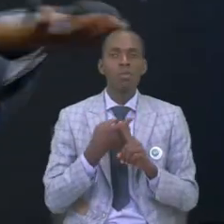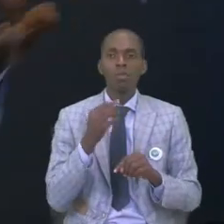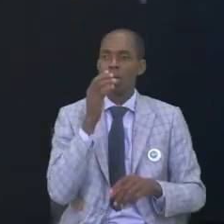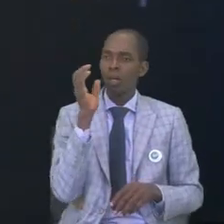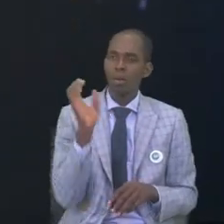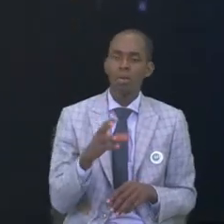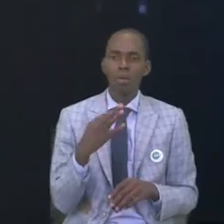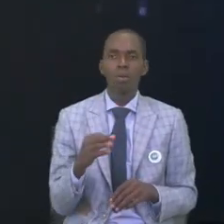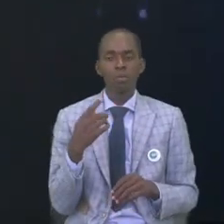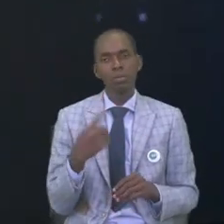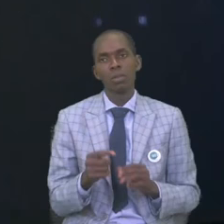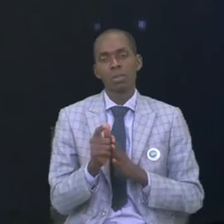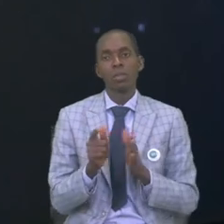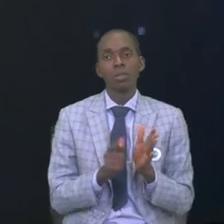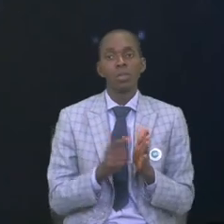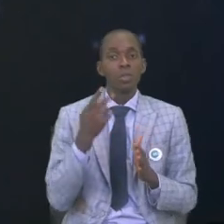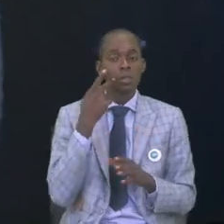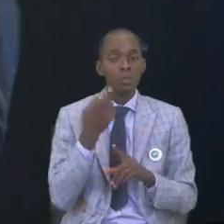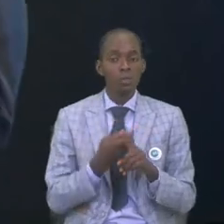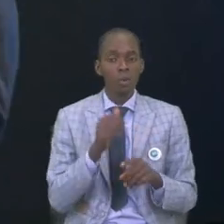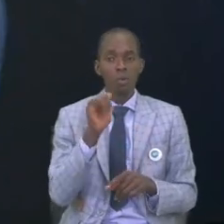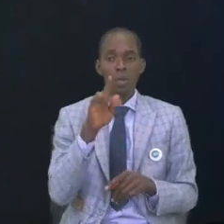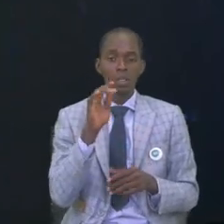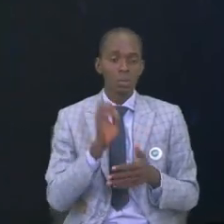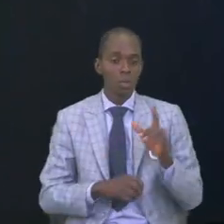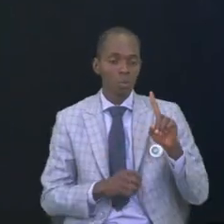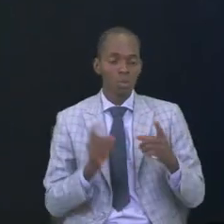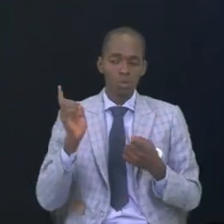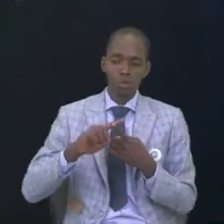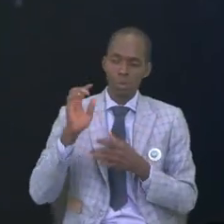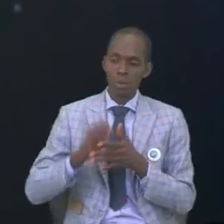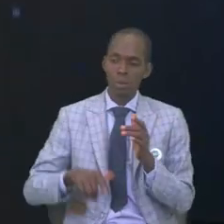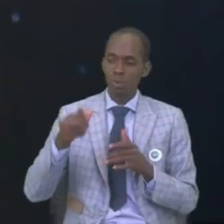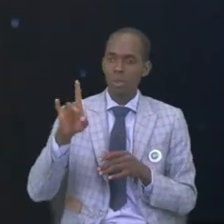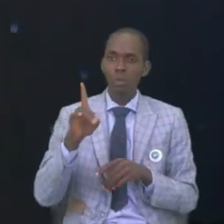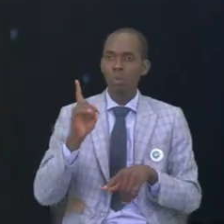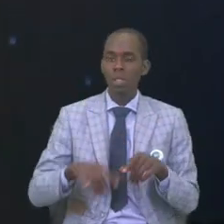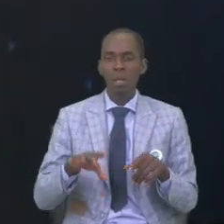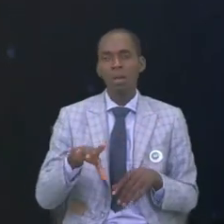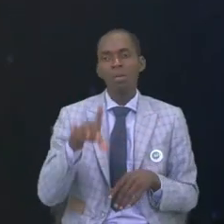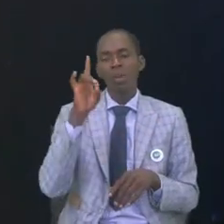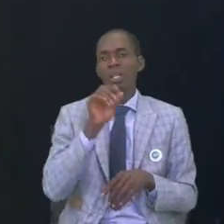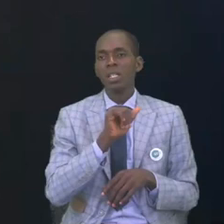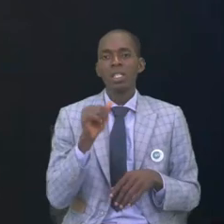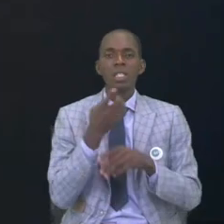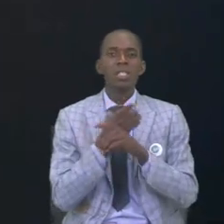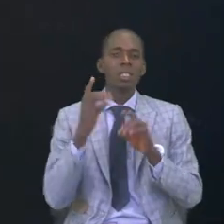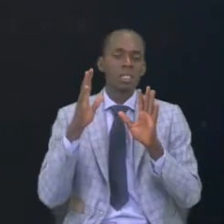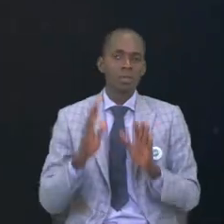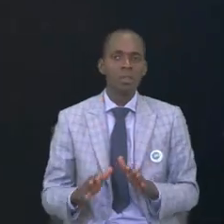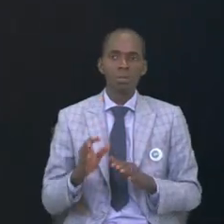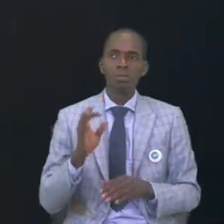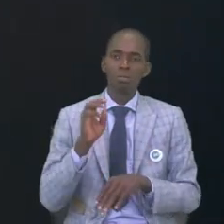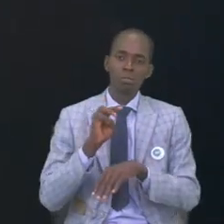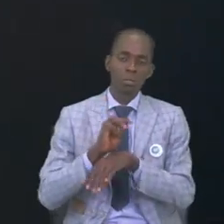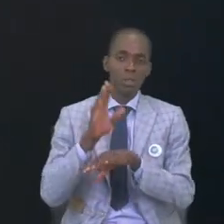Apostles, from chapter 1 to the end, chapter 28, we don't find a deliverance minister that is somewhere that,